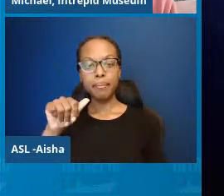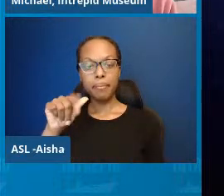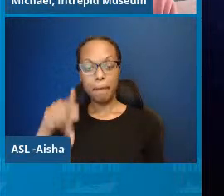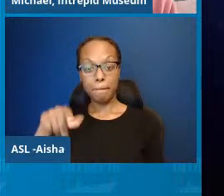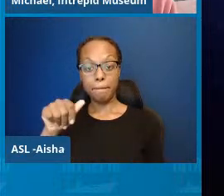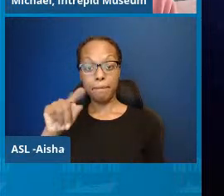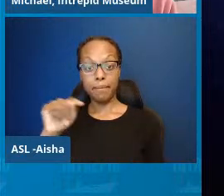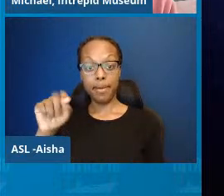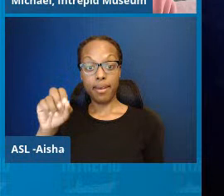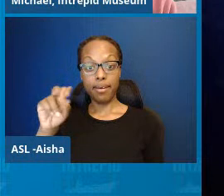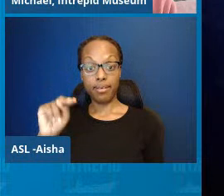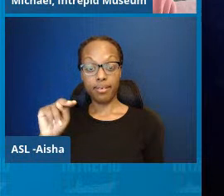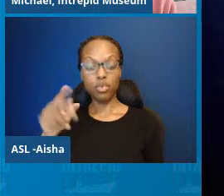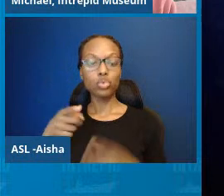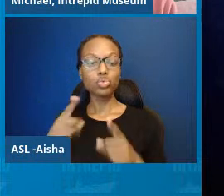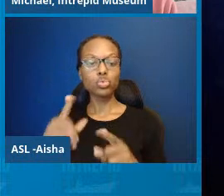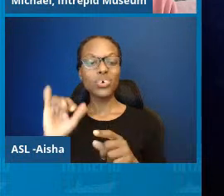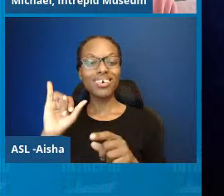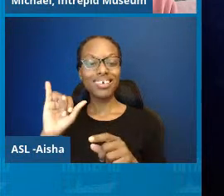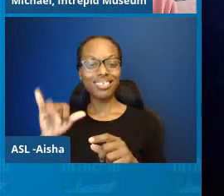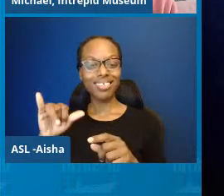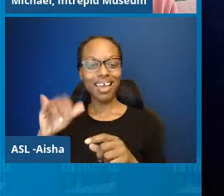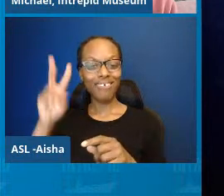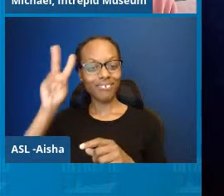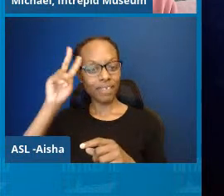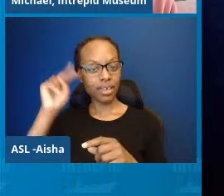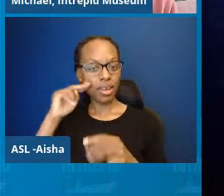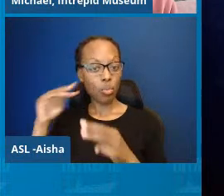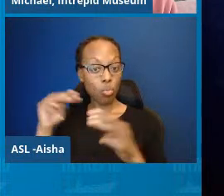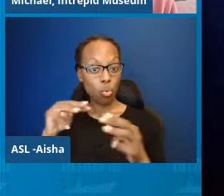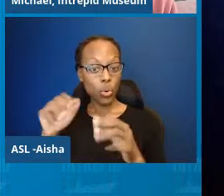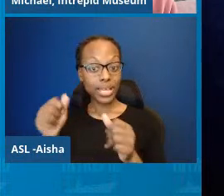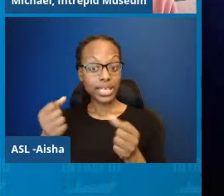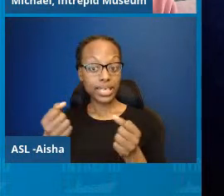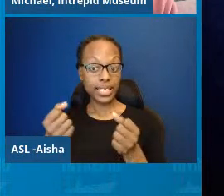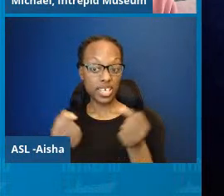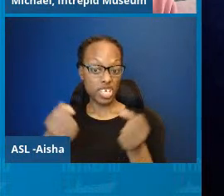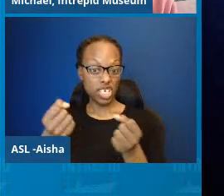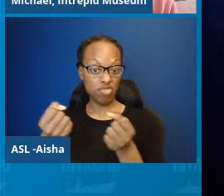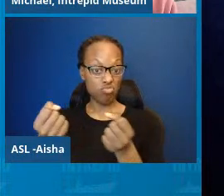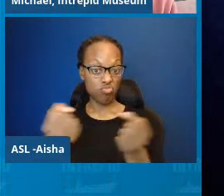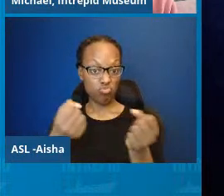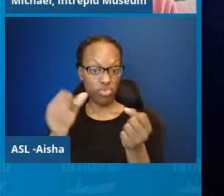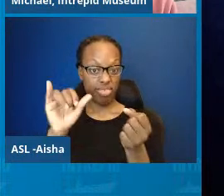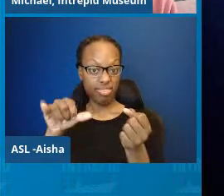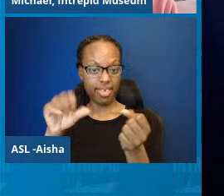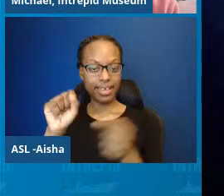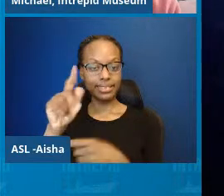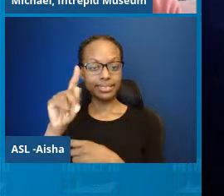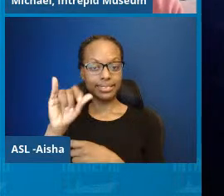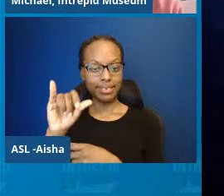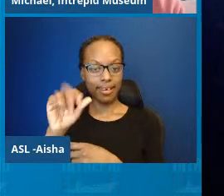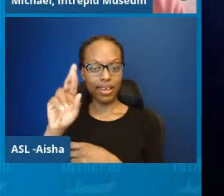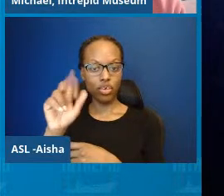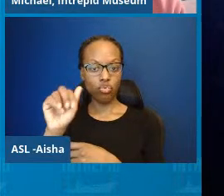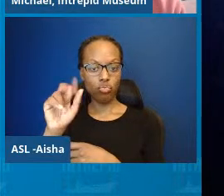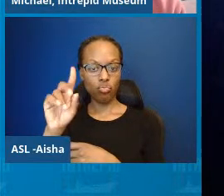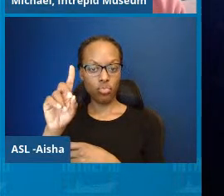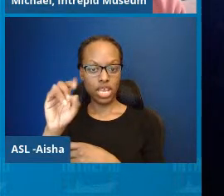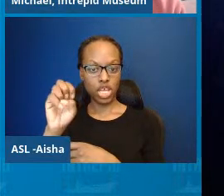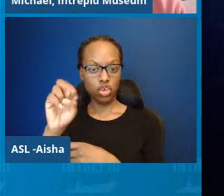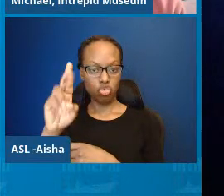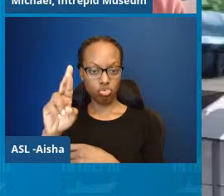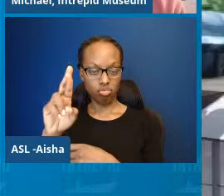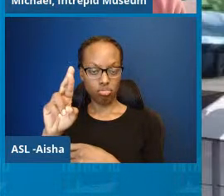he flew the Sky Raider. And he came into contact with a MiG-17. Now I'm going to